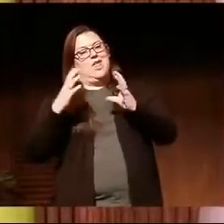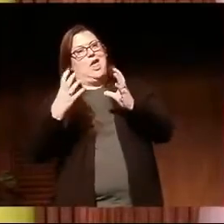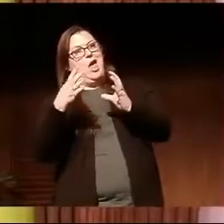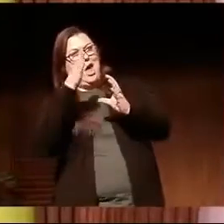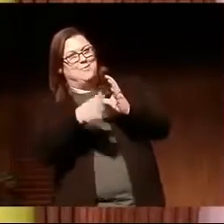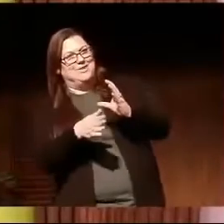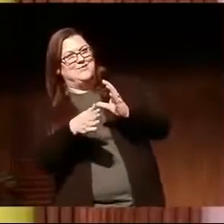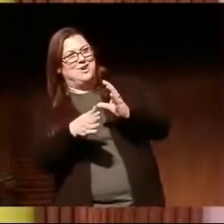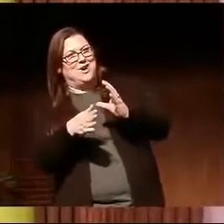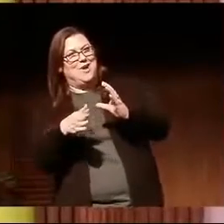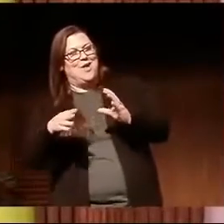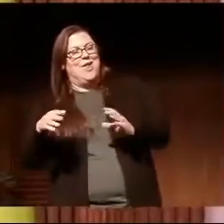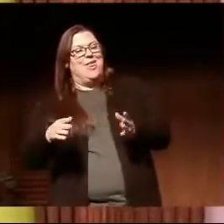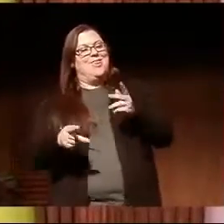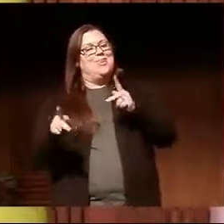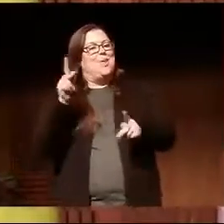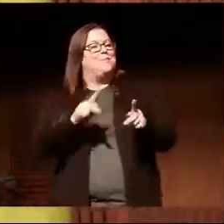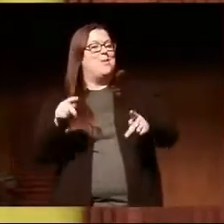of California.